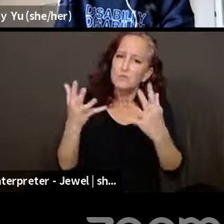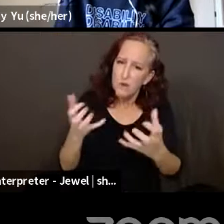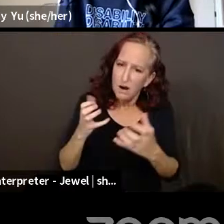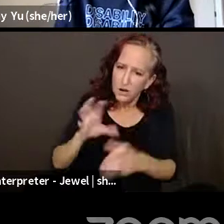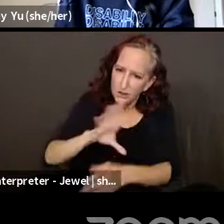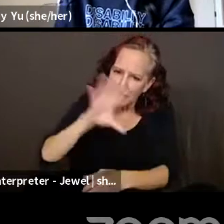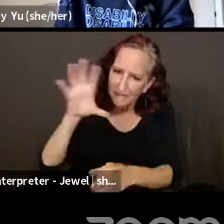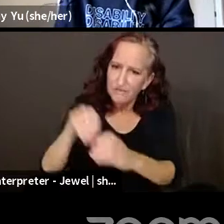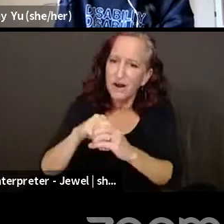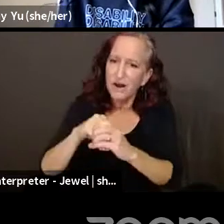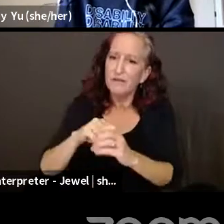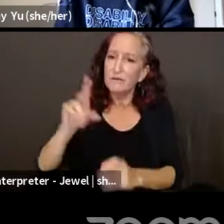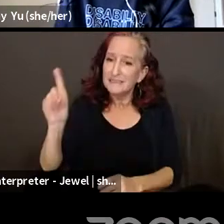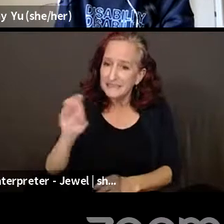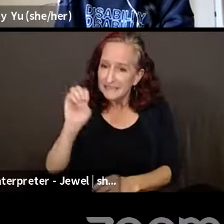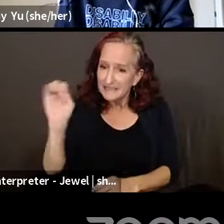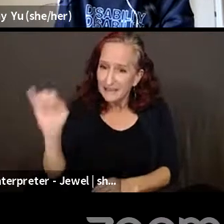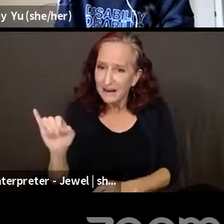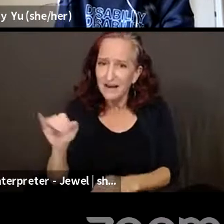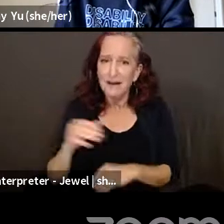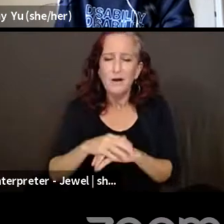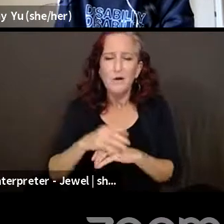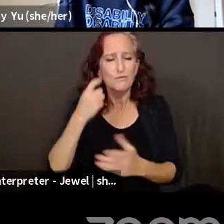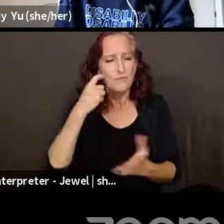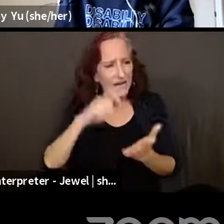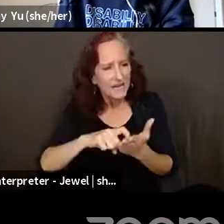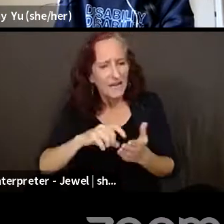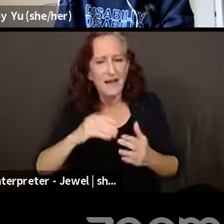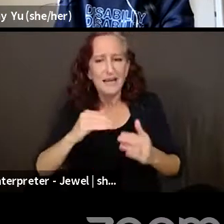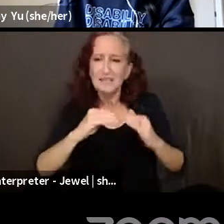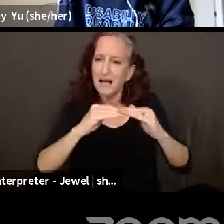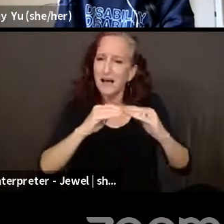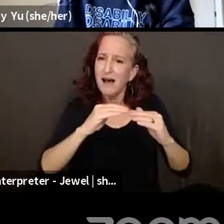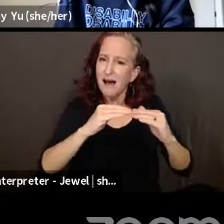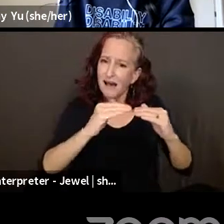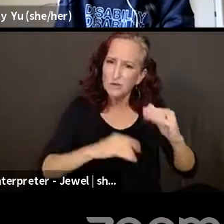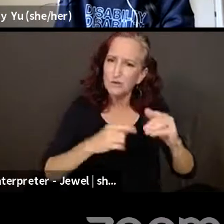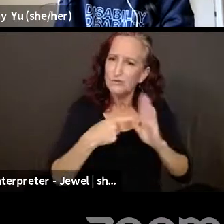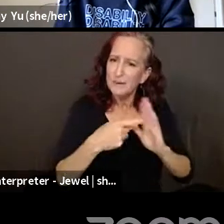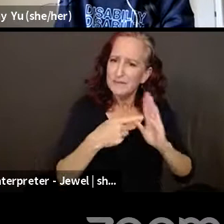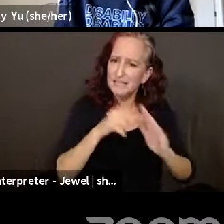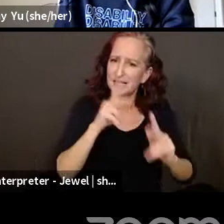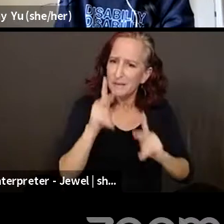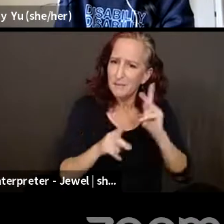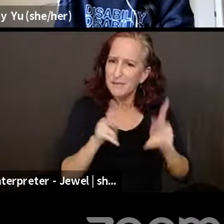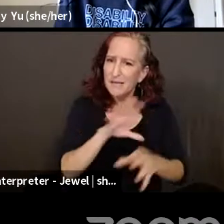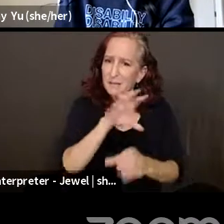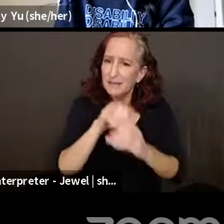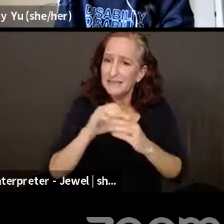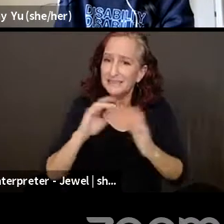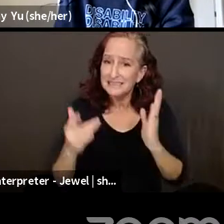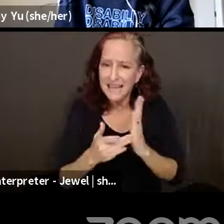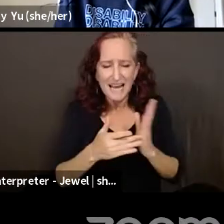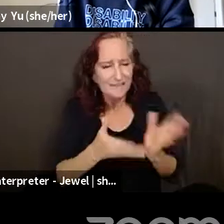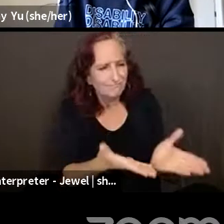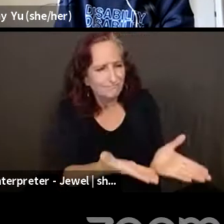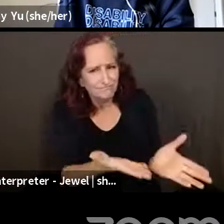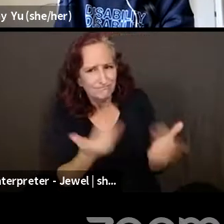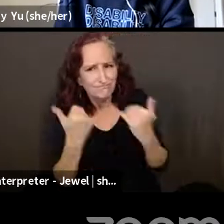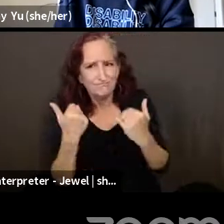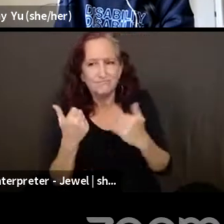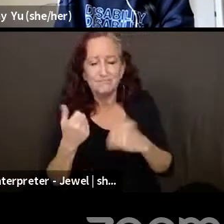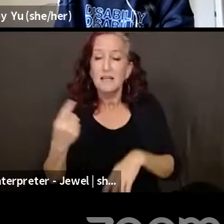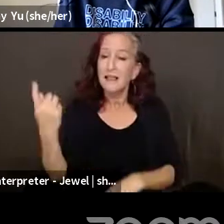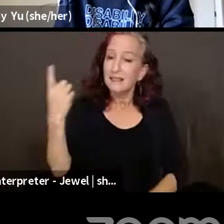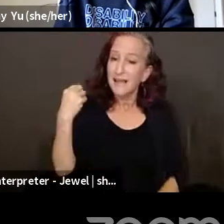inclusion, or underrepresented people in tech. And last year, Brad Fell reached out to